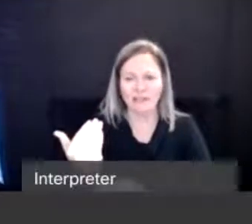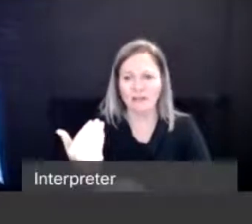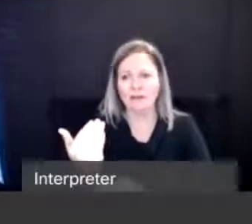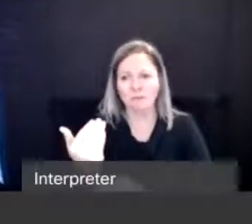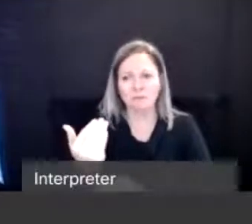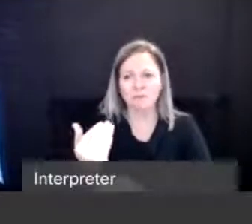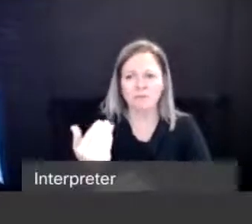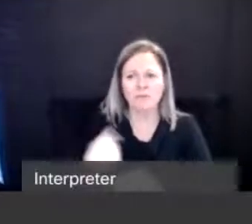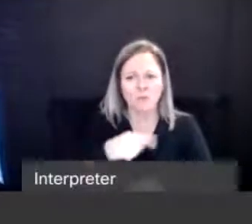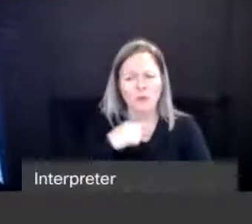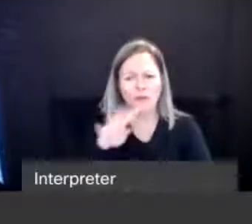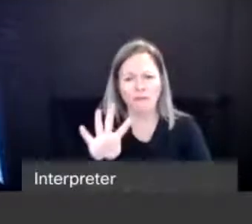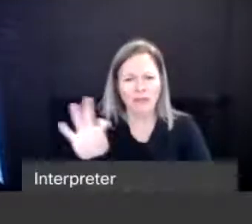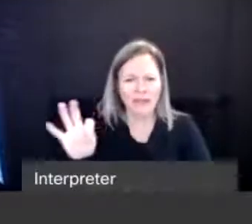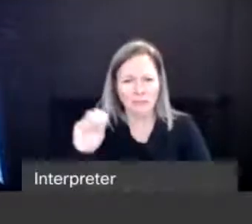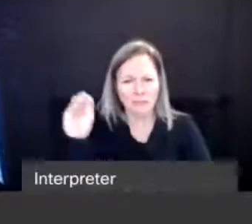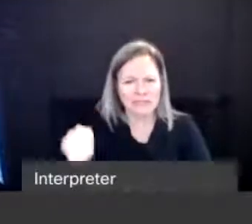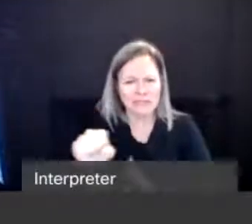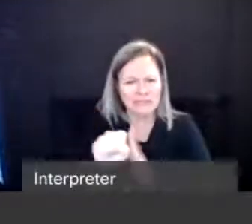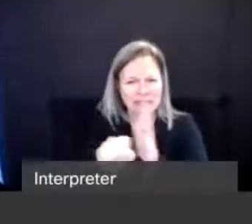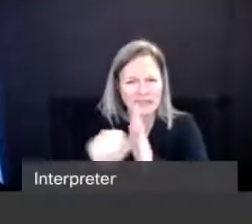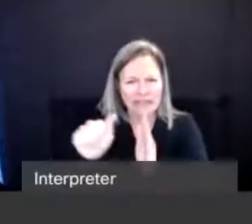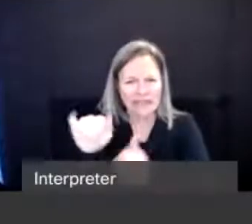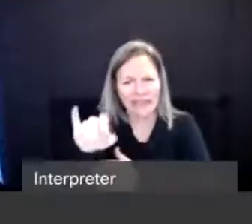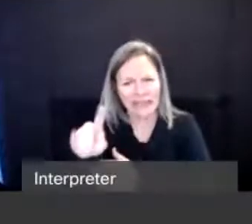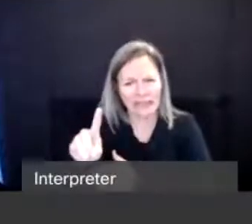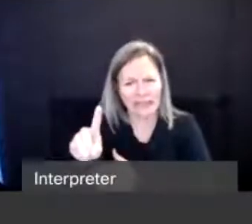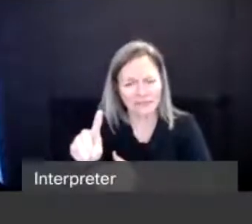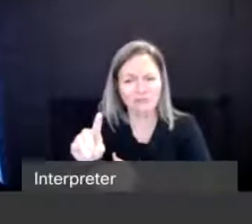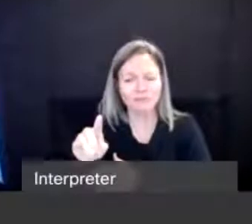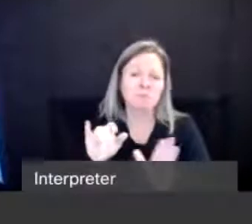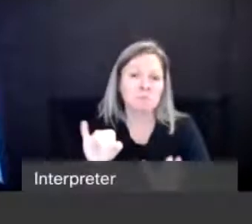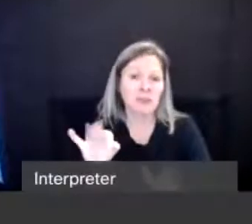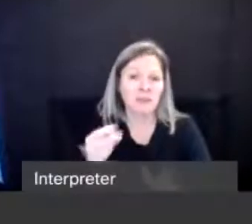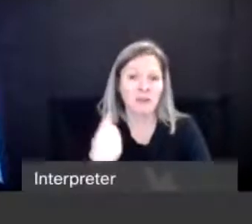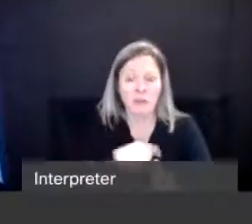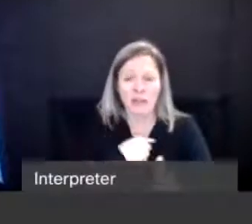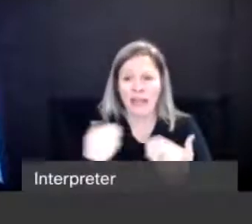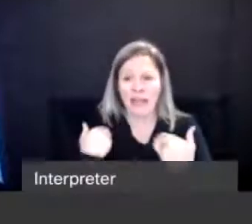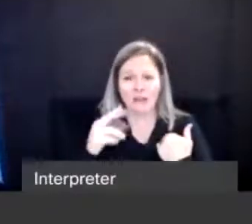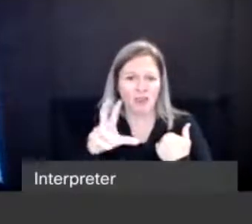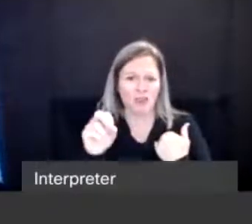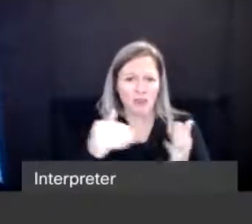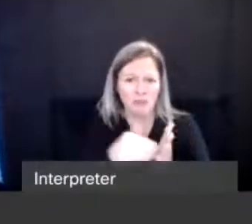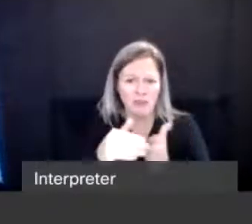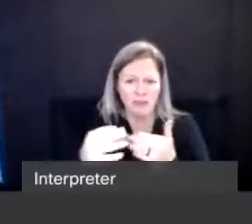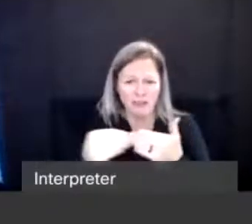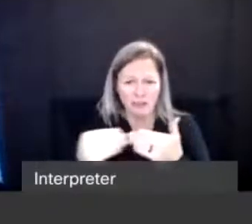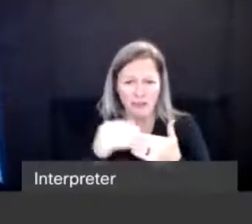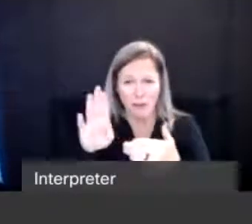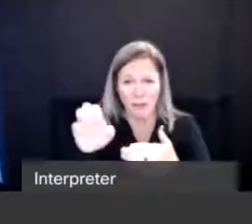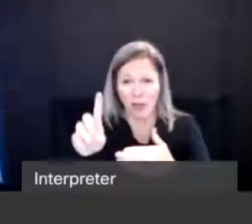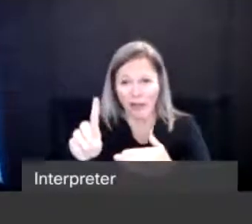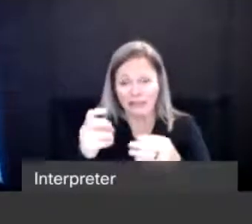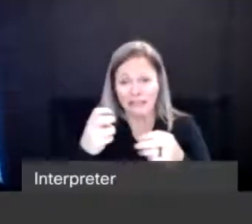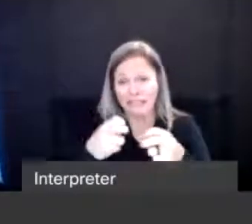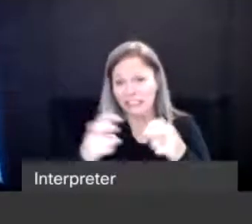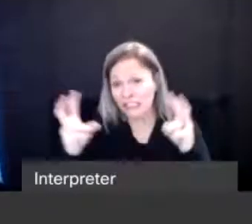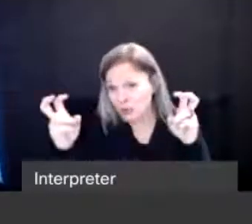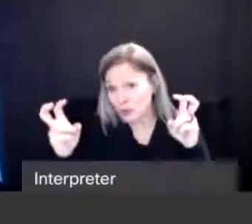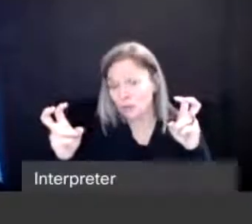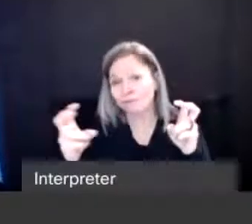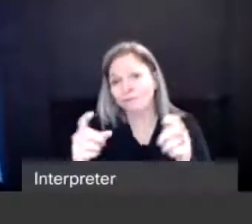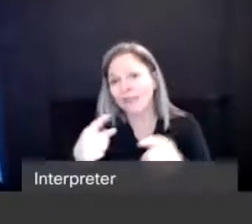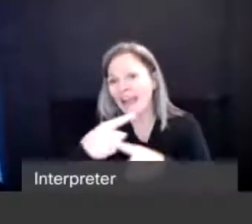49% state aid district. So if we ran a $30 million bond issue, approximately half of